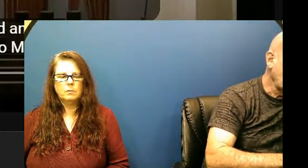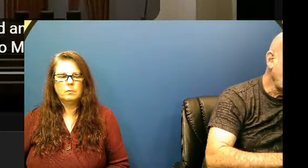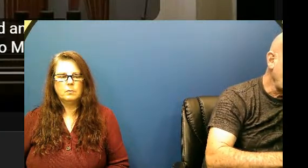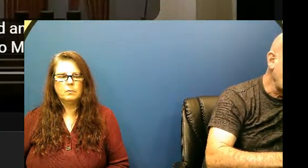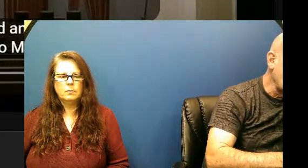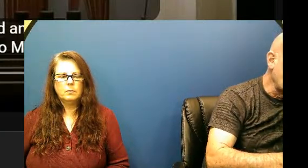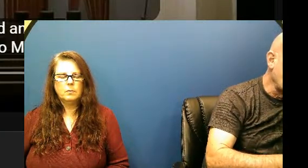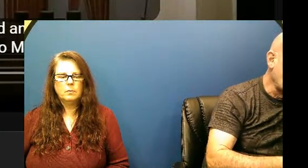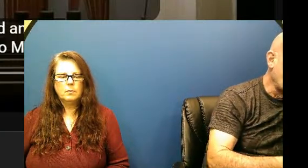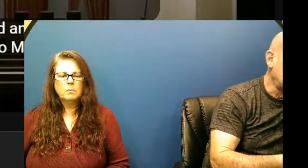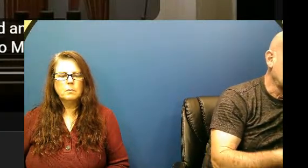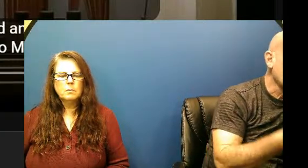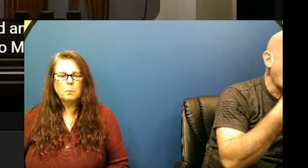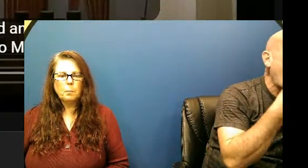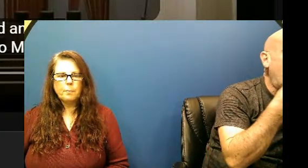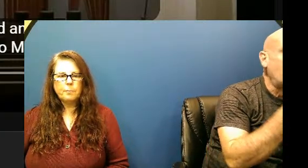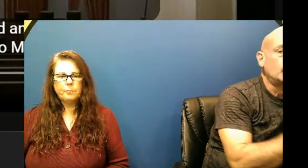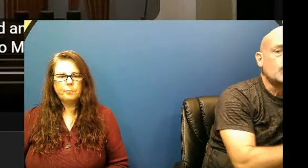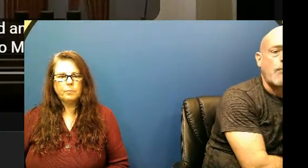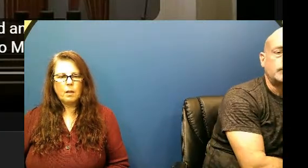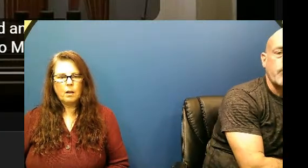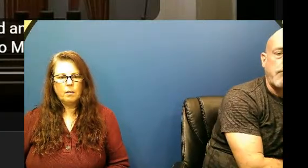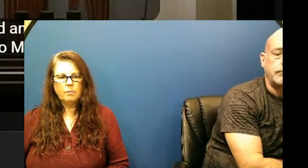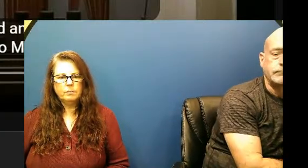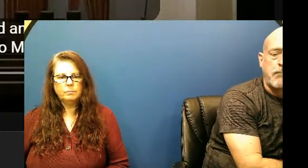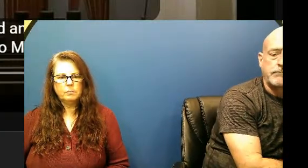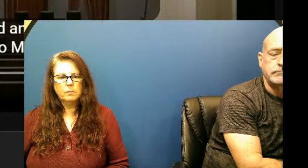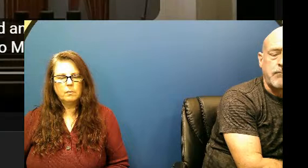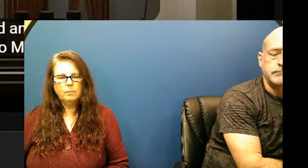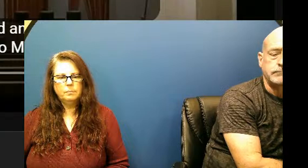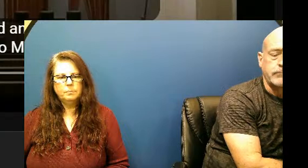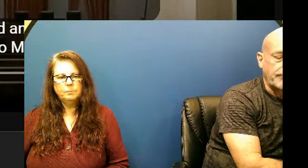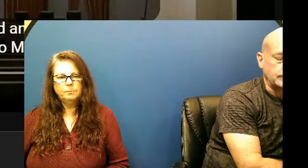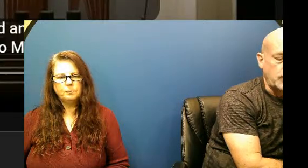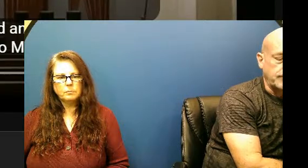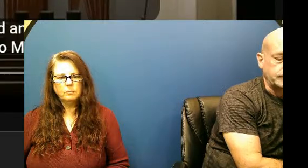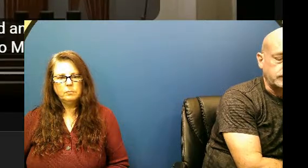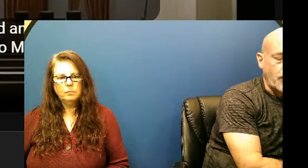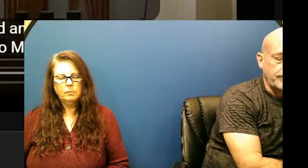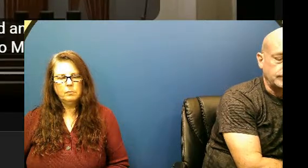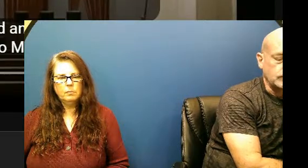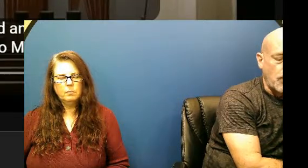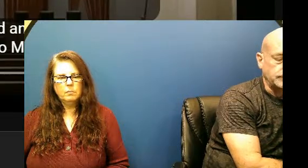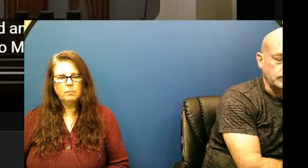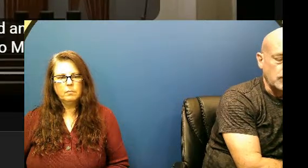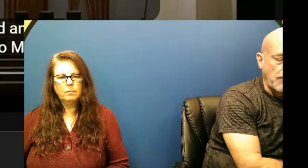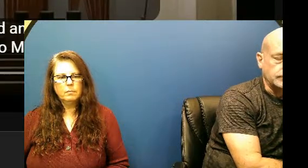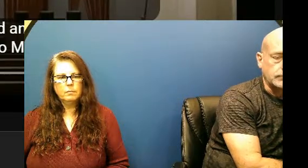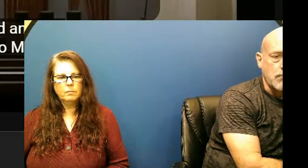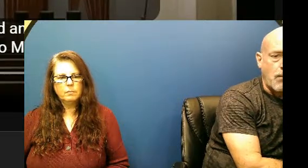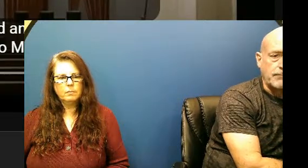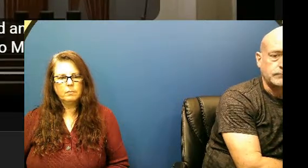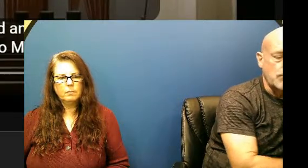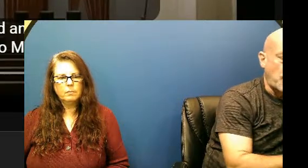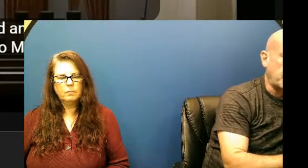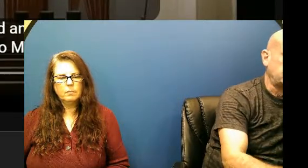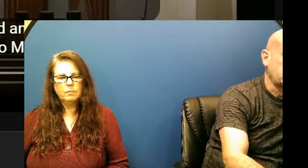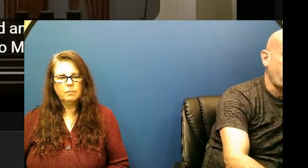gathering all this information about the 170 million people who use TikTok. Well, again, Mr. Chief Justice, if I may, let me